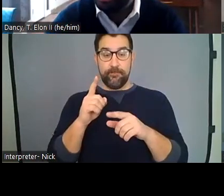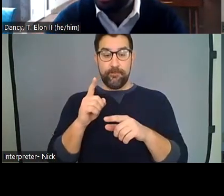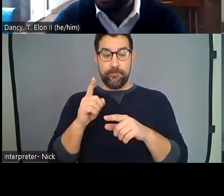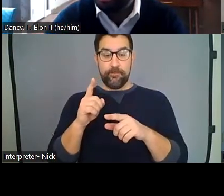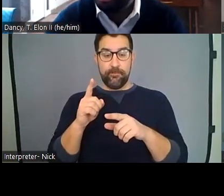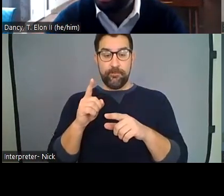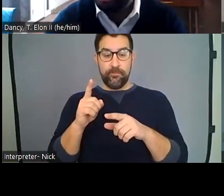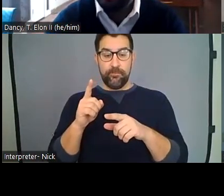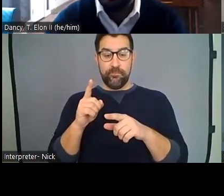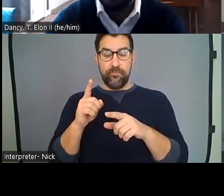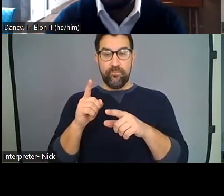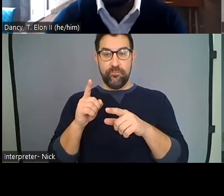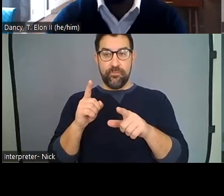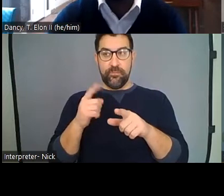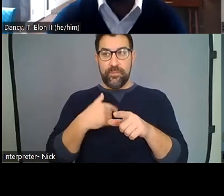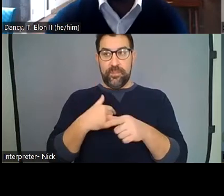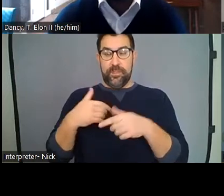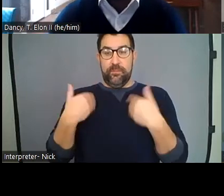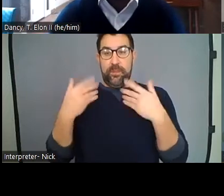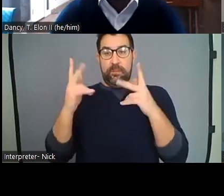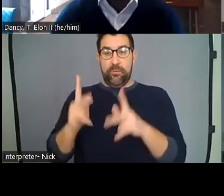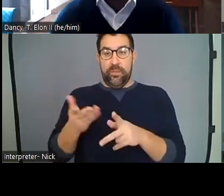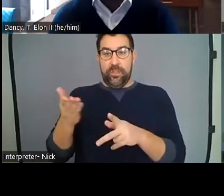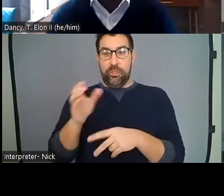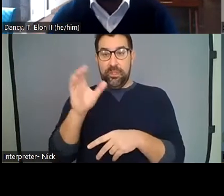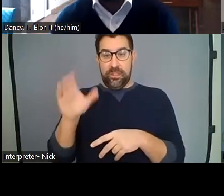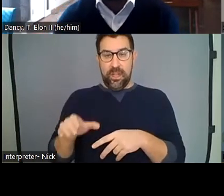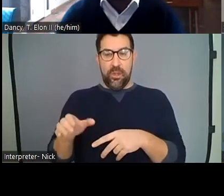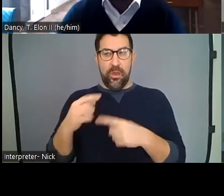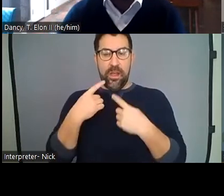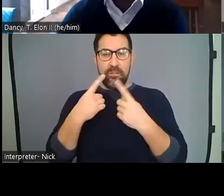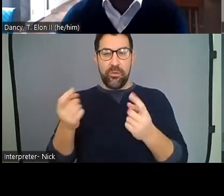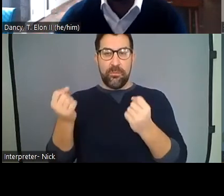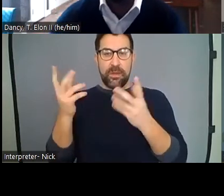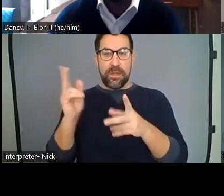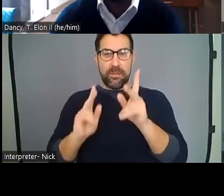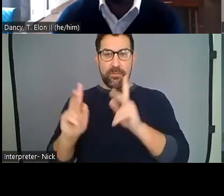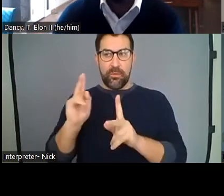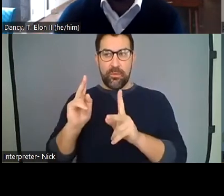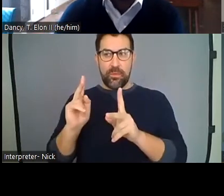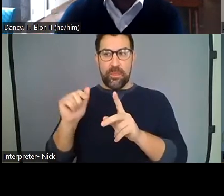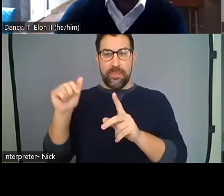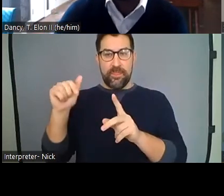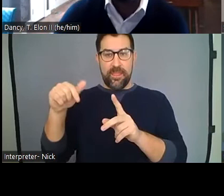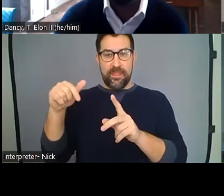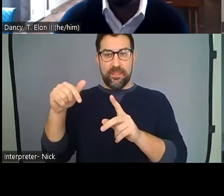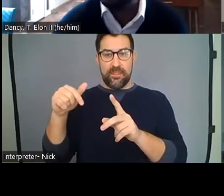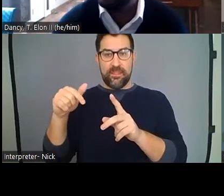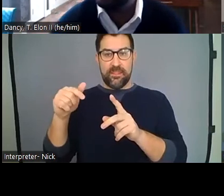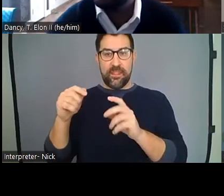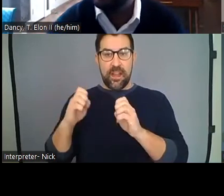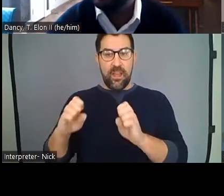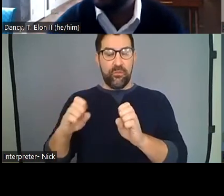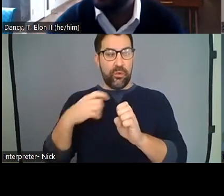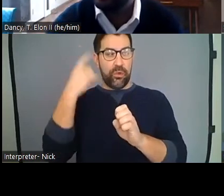honestly, being a young person in Chicago, I think, and I've told a lot of folks this, that what this, what these efforts looked